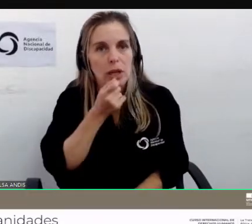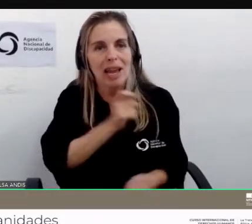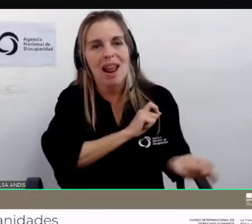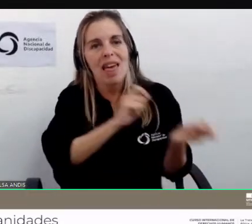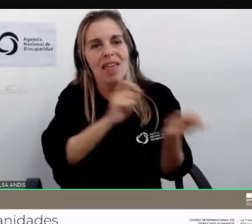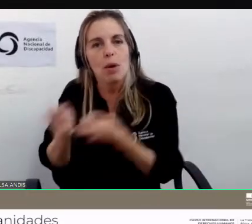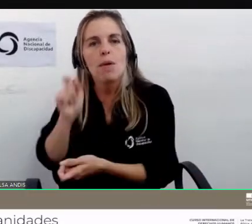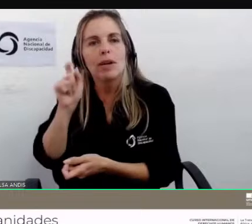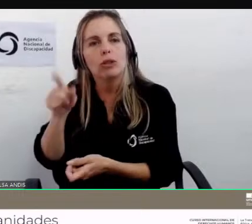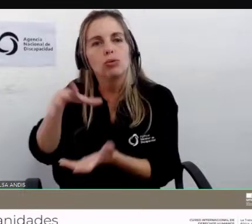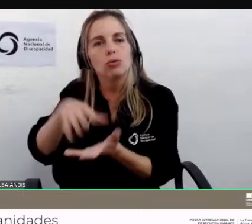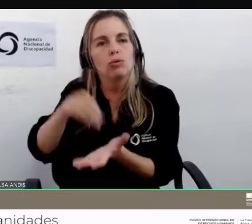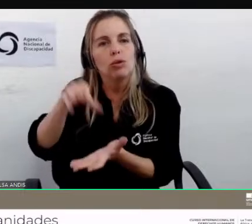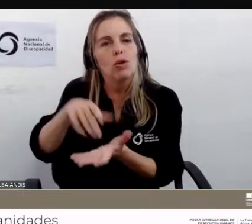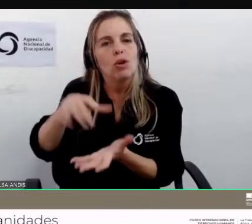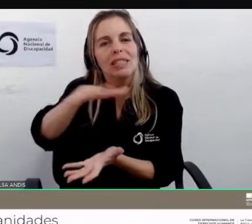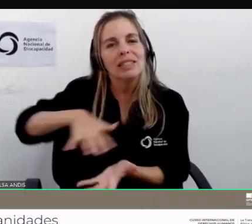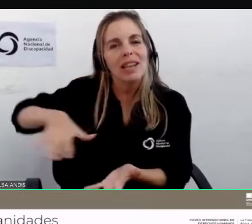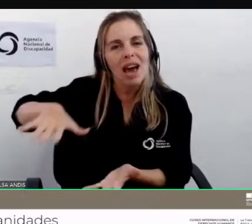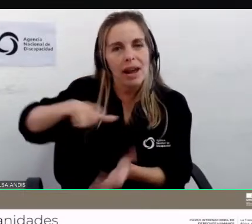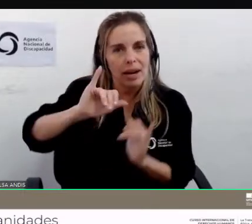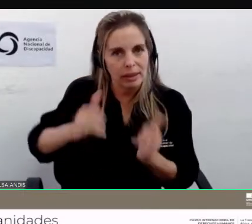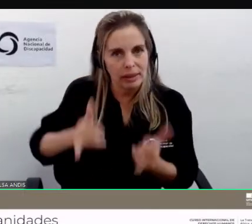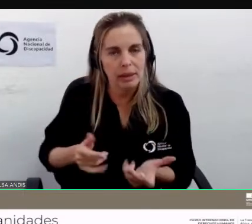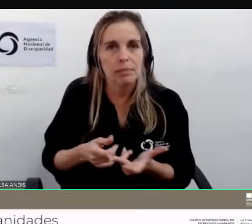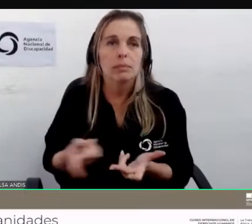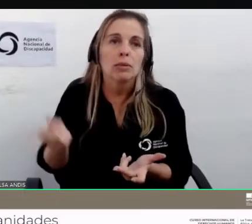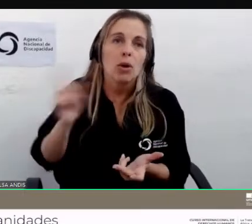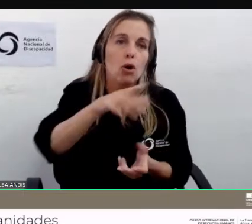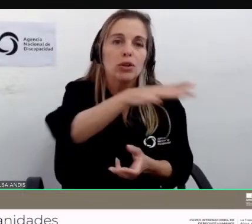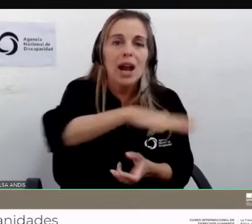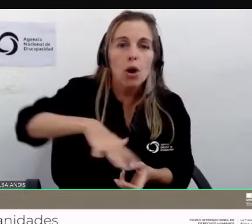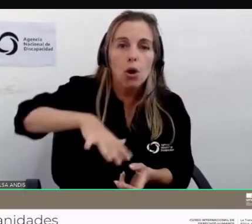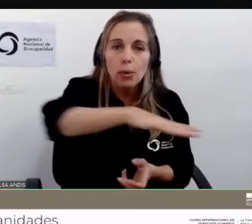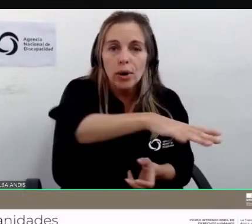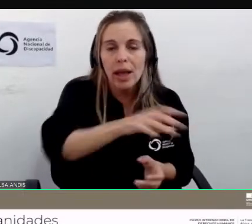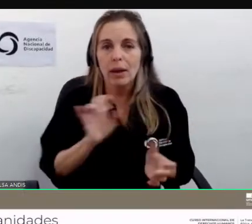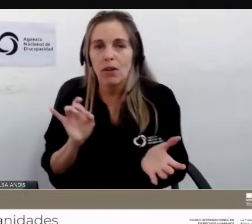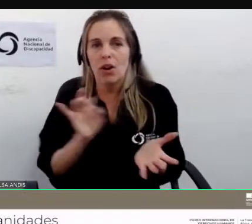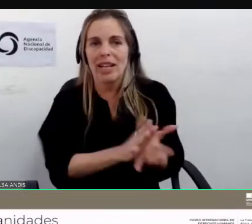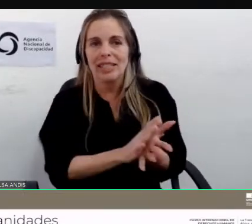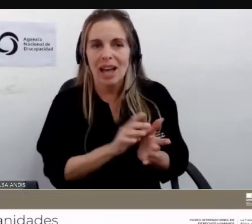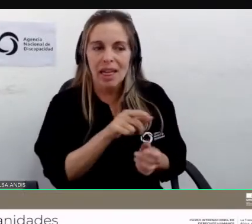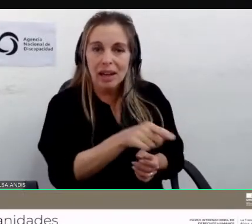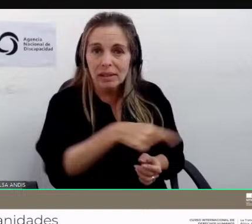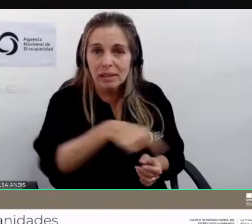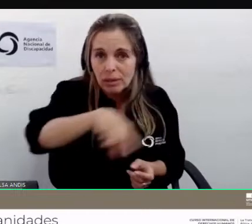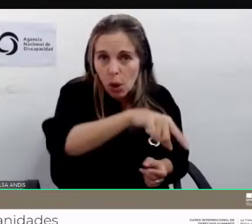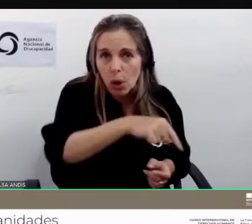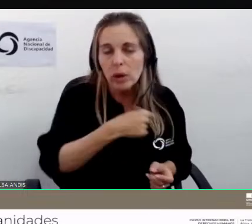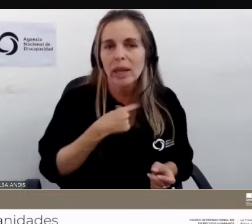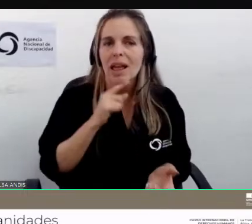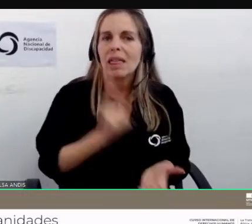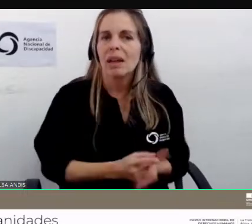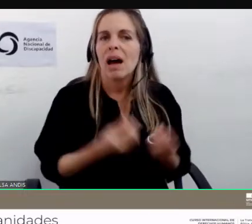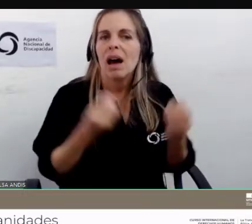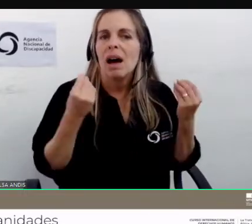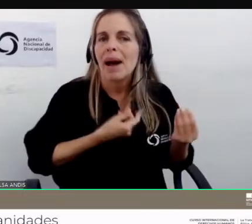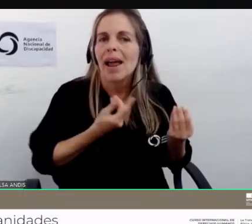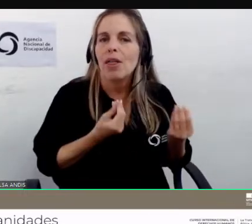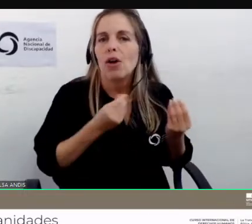they want the reestablishment or return of their land. Some others that have been displaced want to